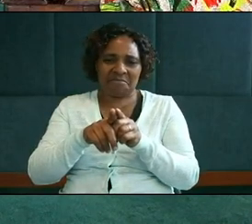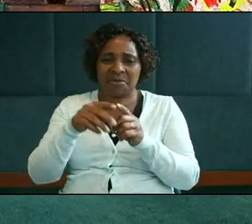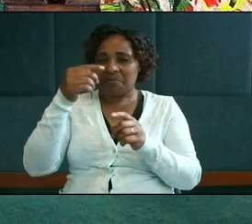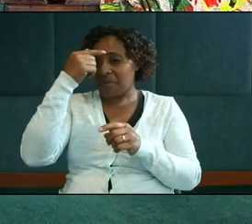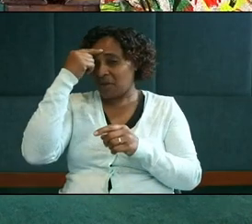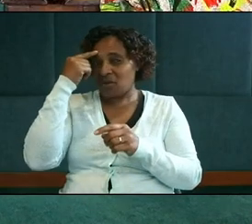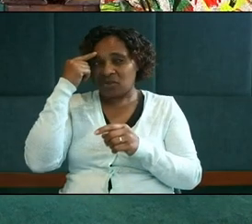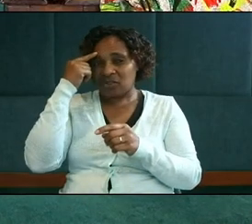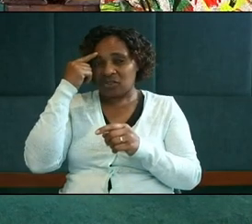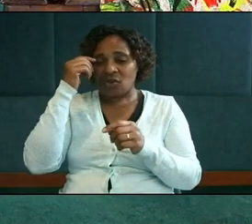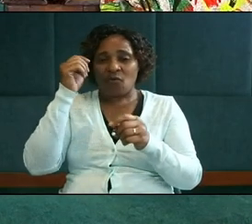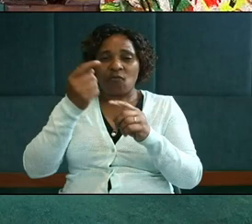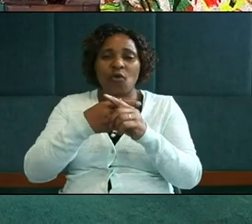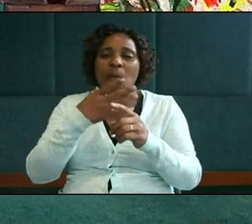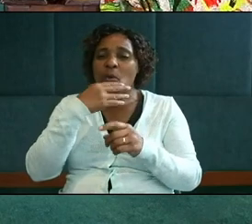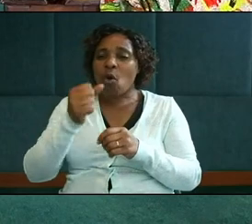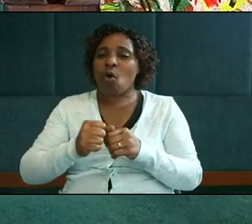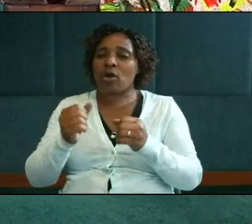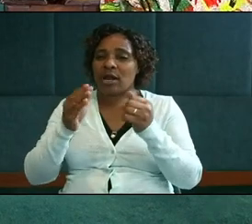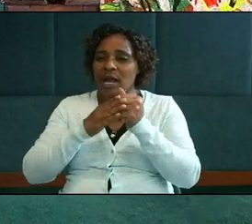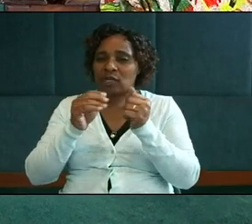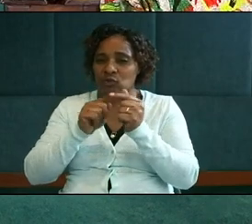because from the ages 9 to 15,